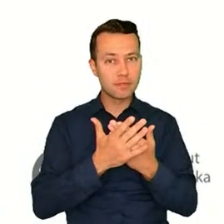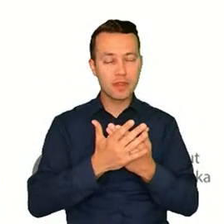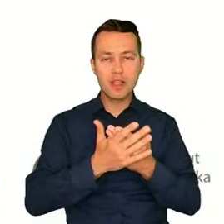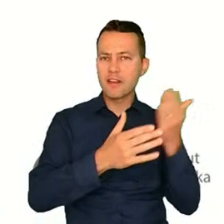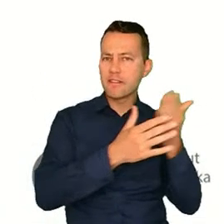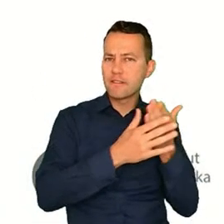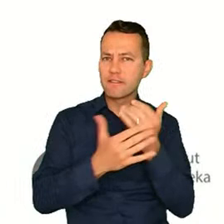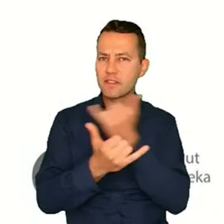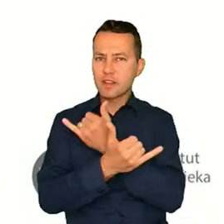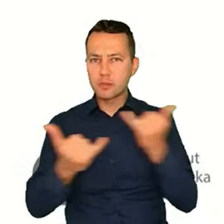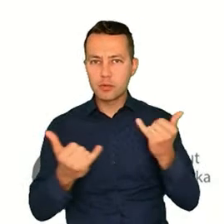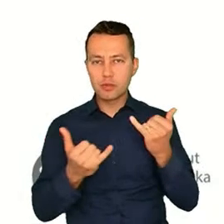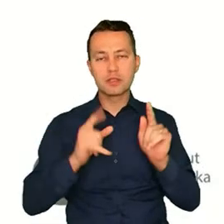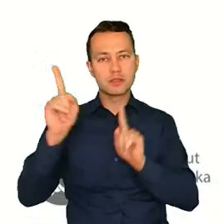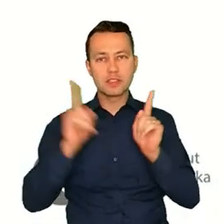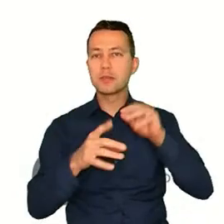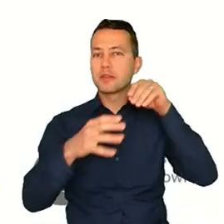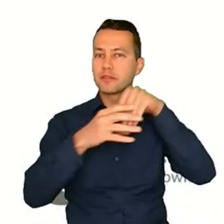reparatory actions.